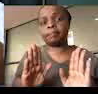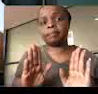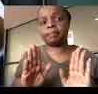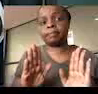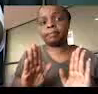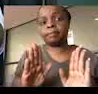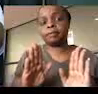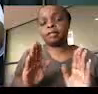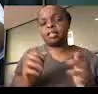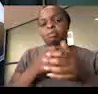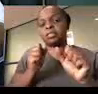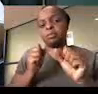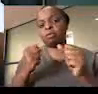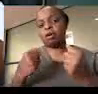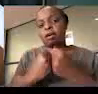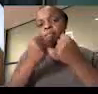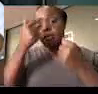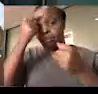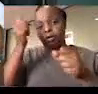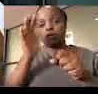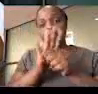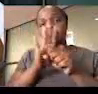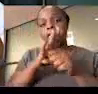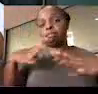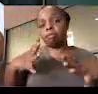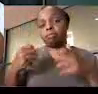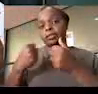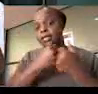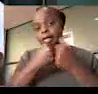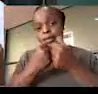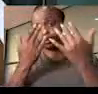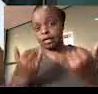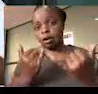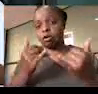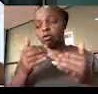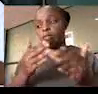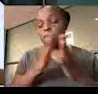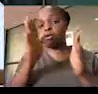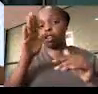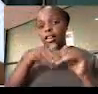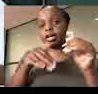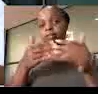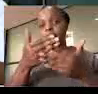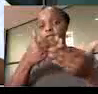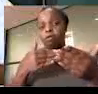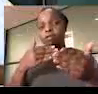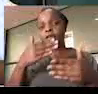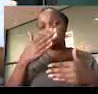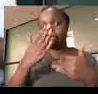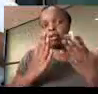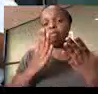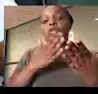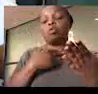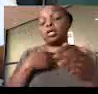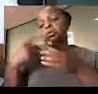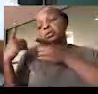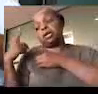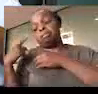Kupa? Look at us, and then look at the many members you have covered. You have success stories from so many members